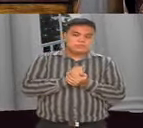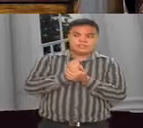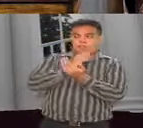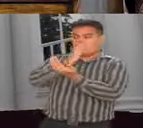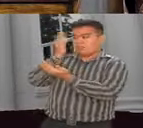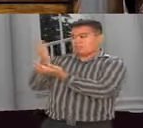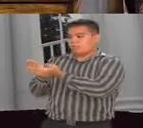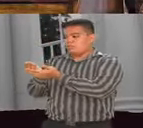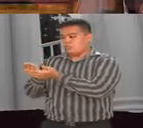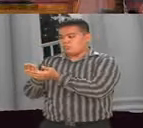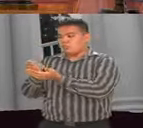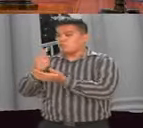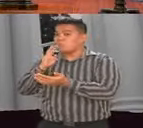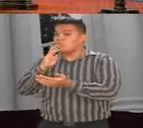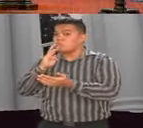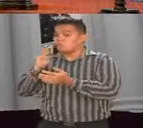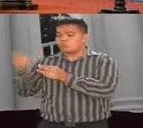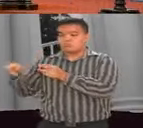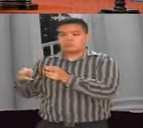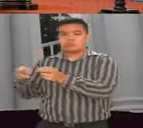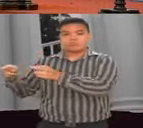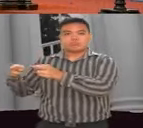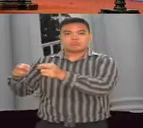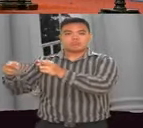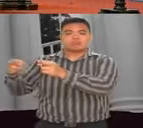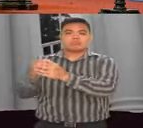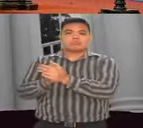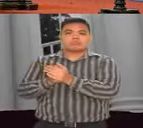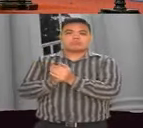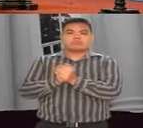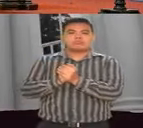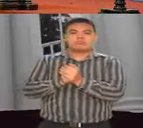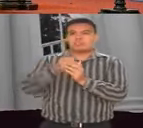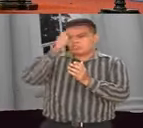ni adto sa suba, money testing, there were about